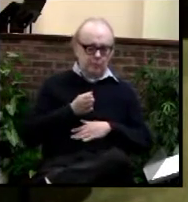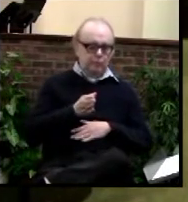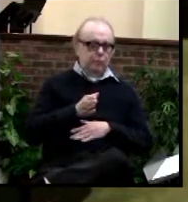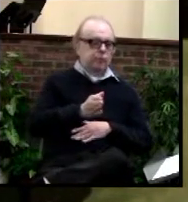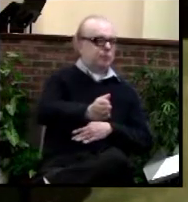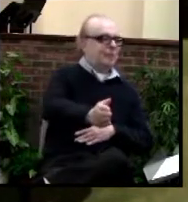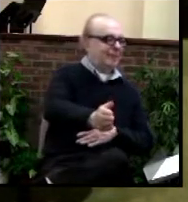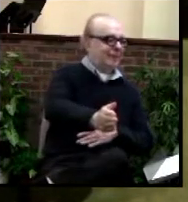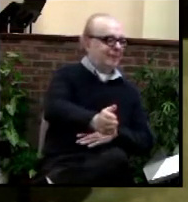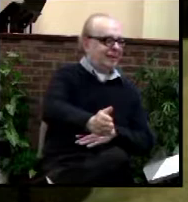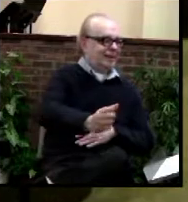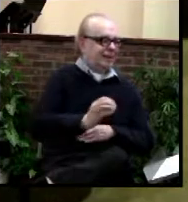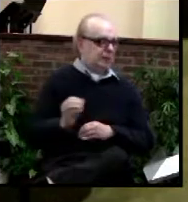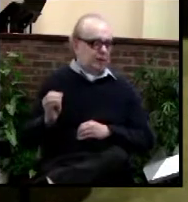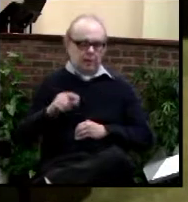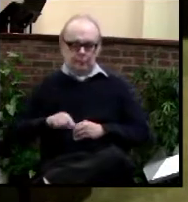None.